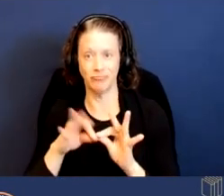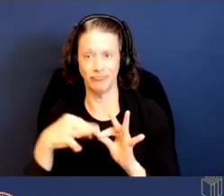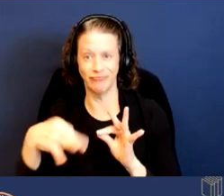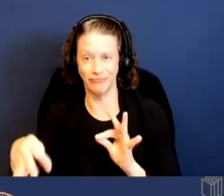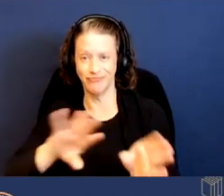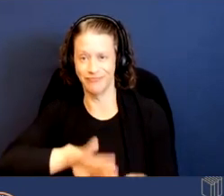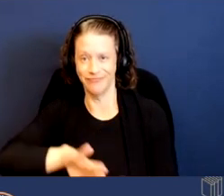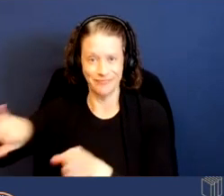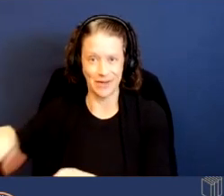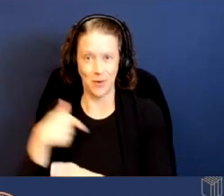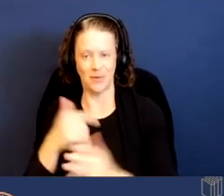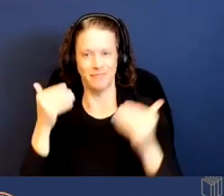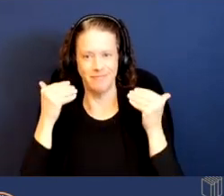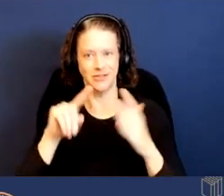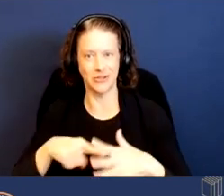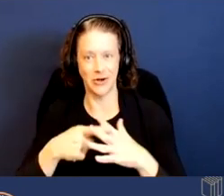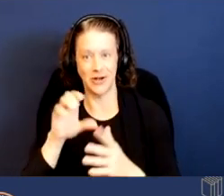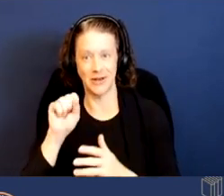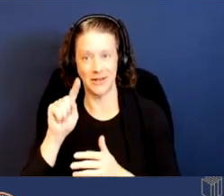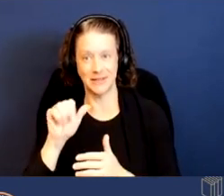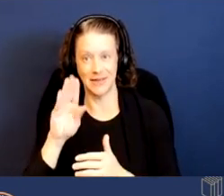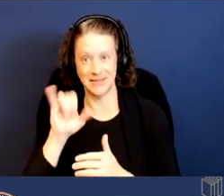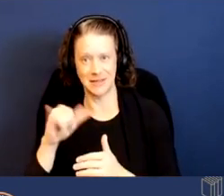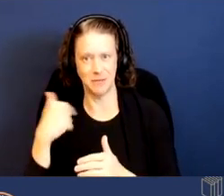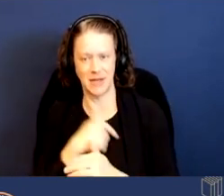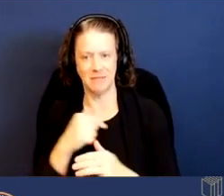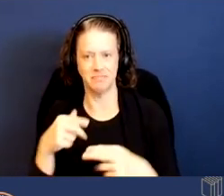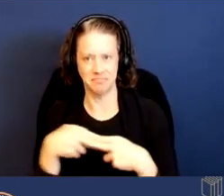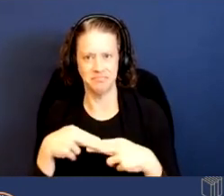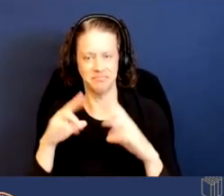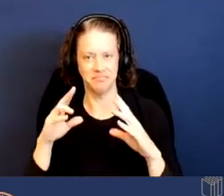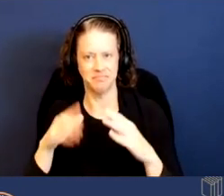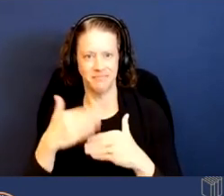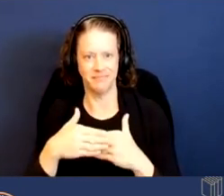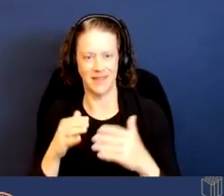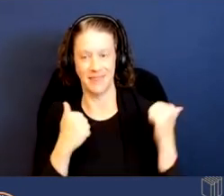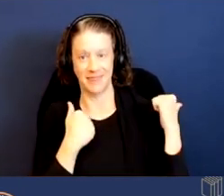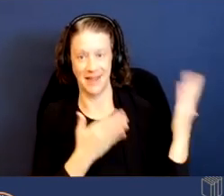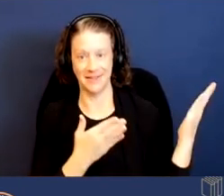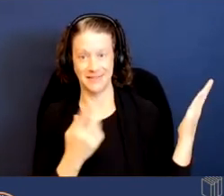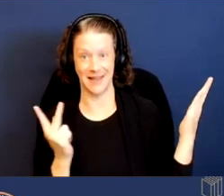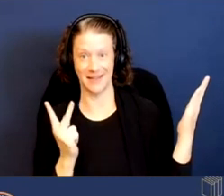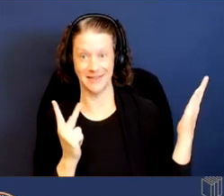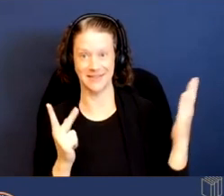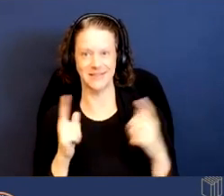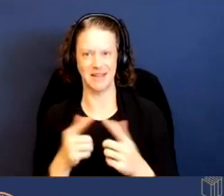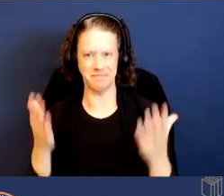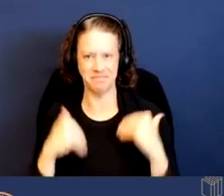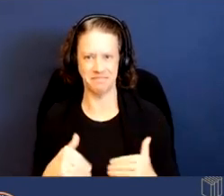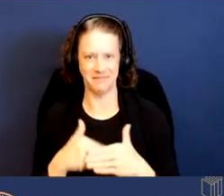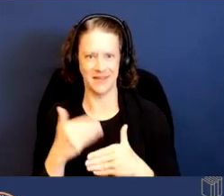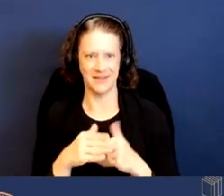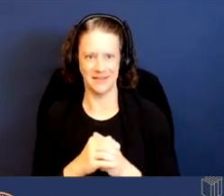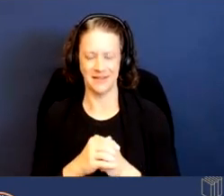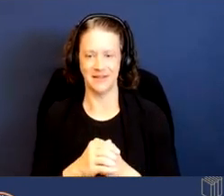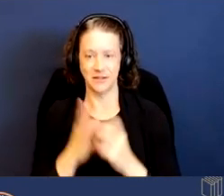in. And Stacey, you can head to the next slide. That's us. And so you can go to the next one as well. So